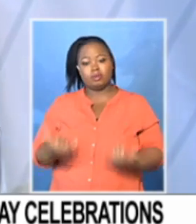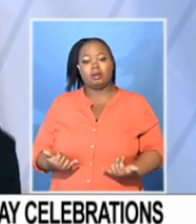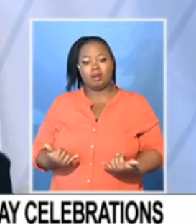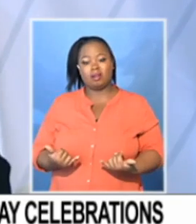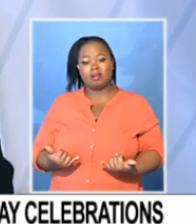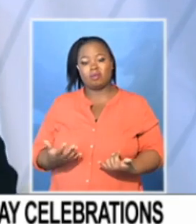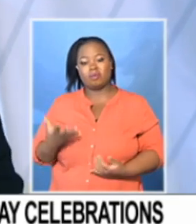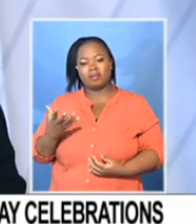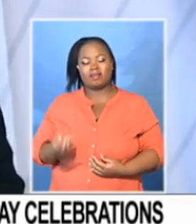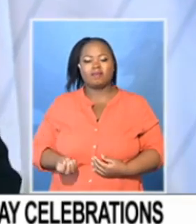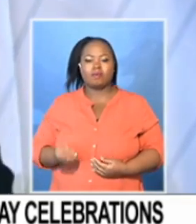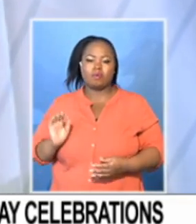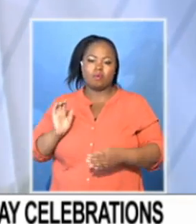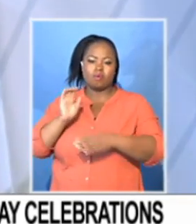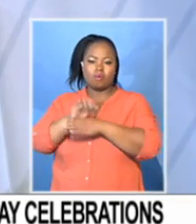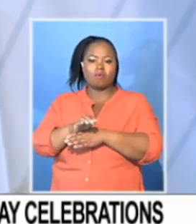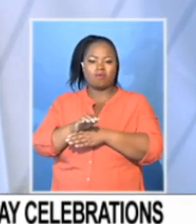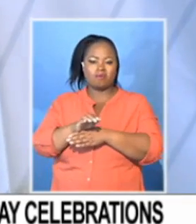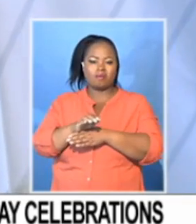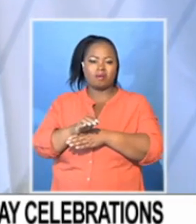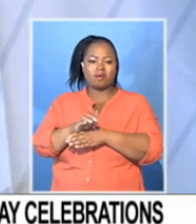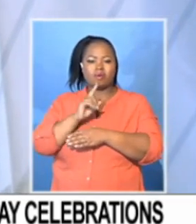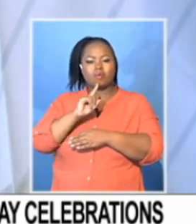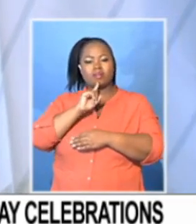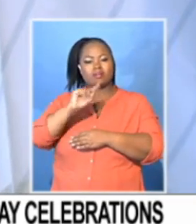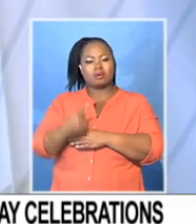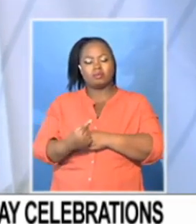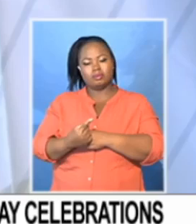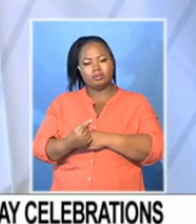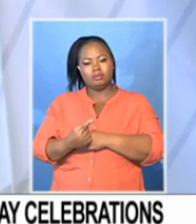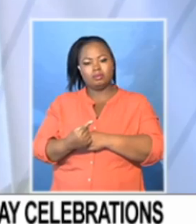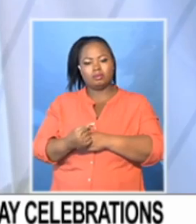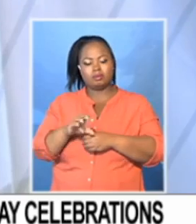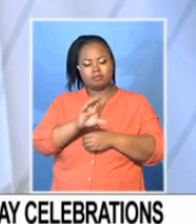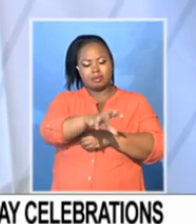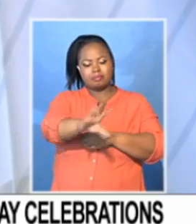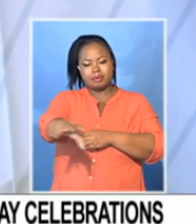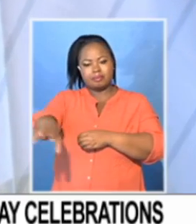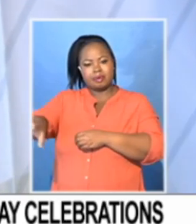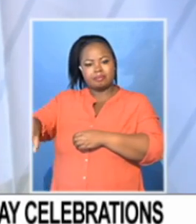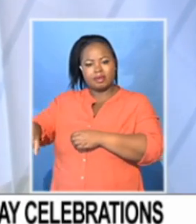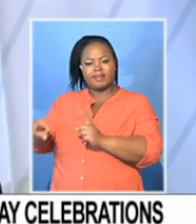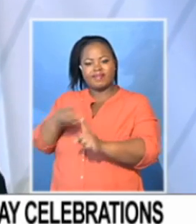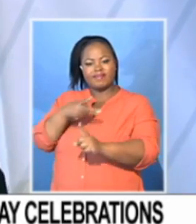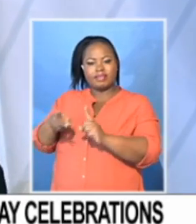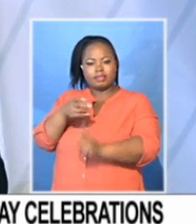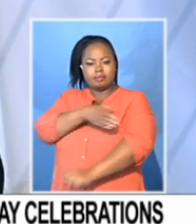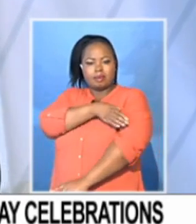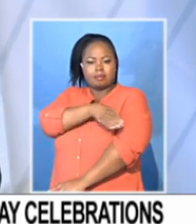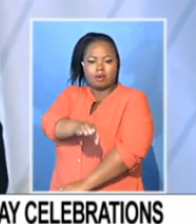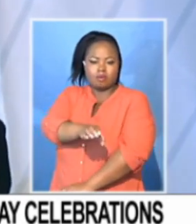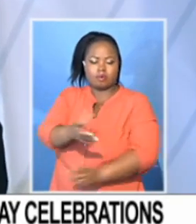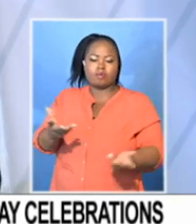designated victim empowerment rooms at police stations